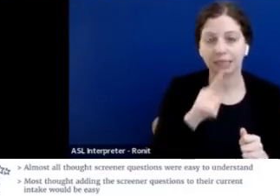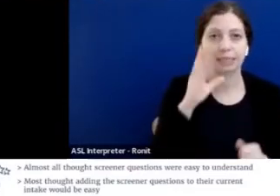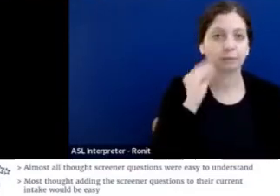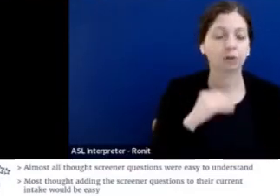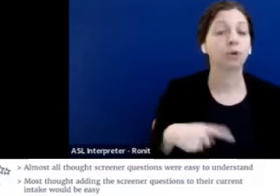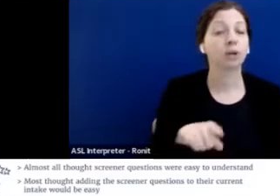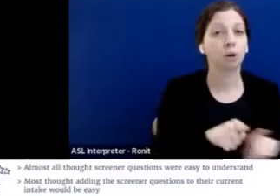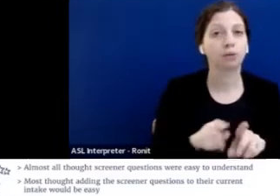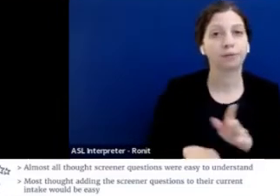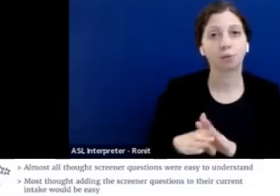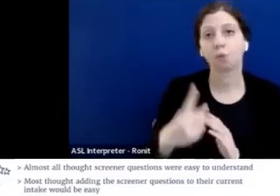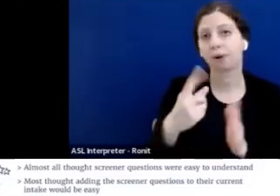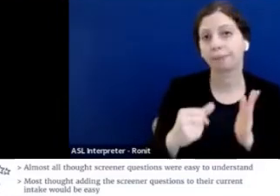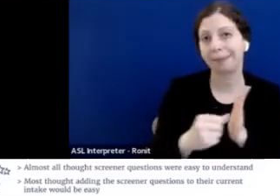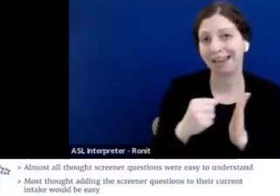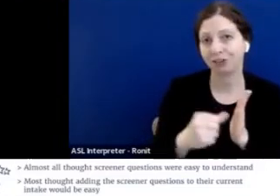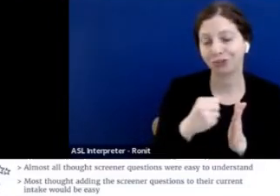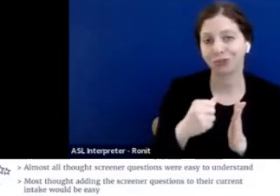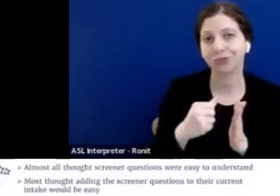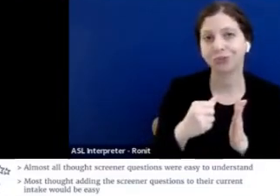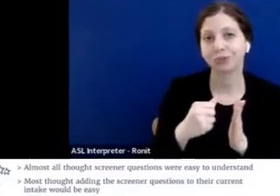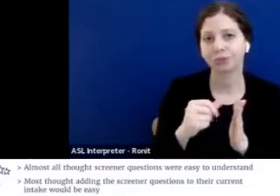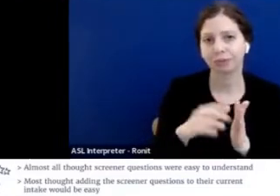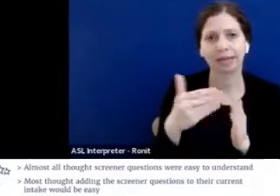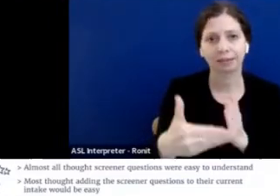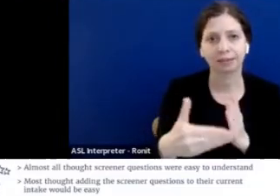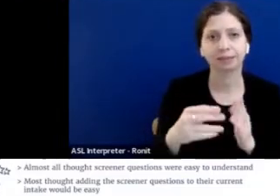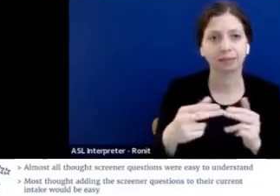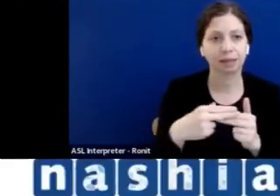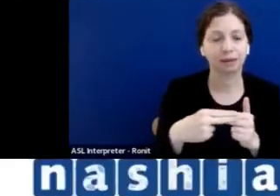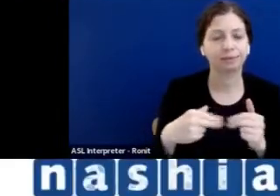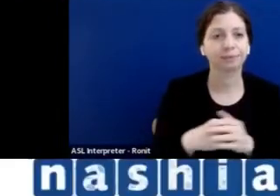also developed a one-pager. If you'll switch to the next slide, please.